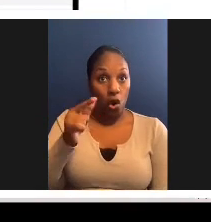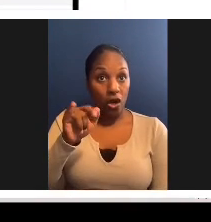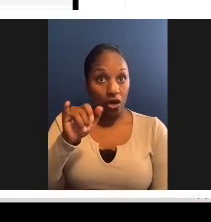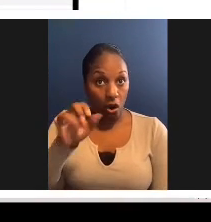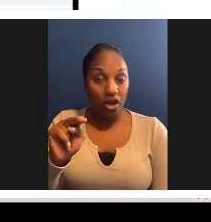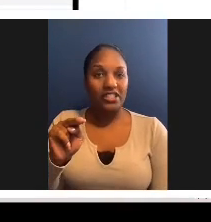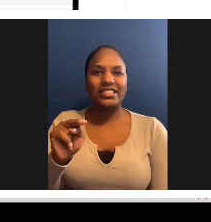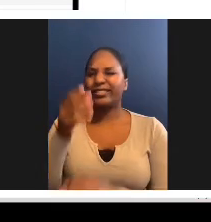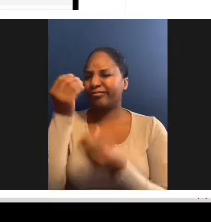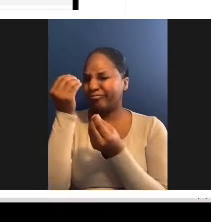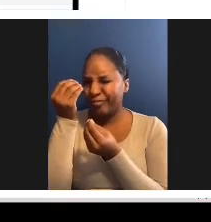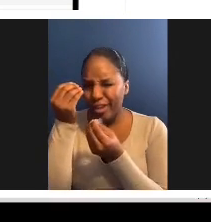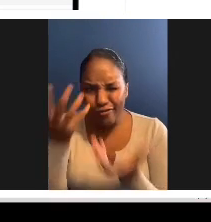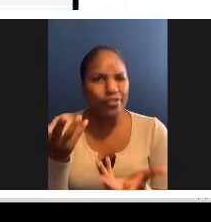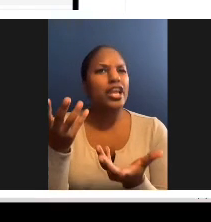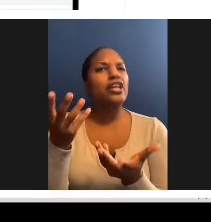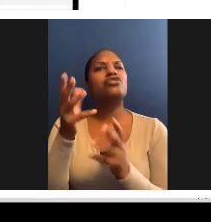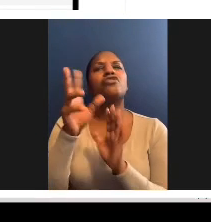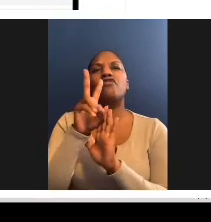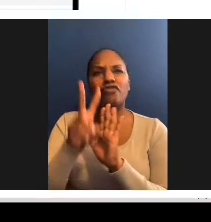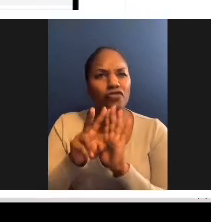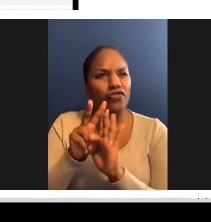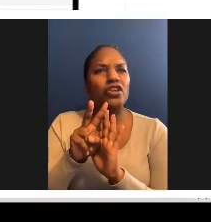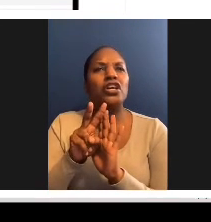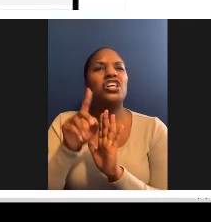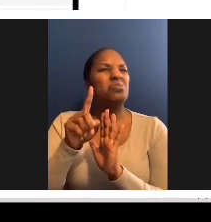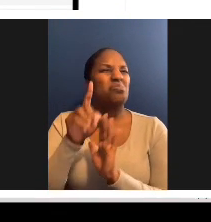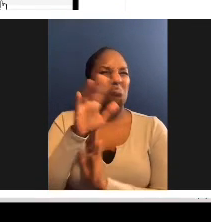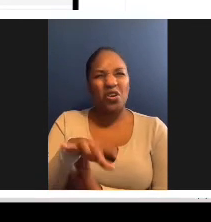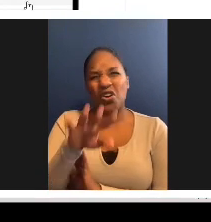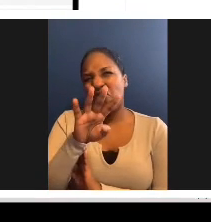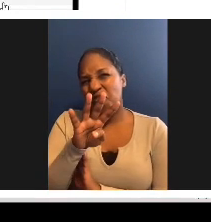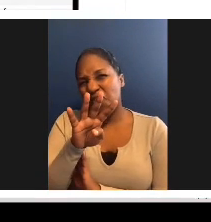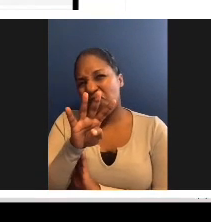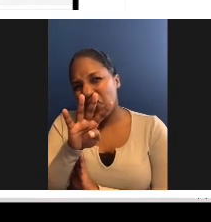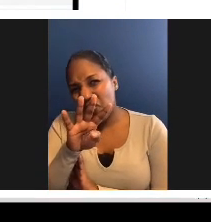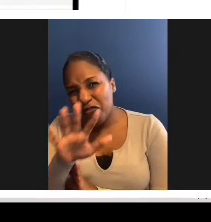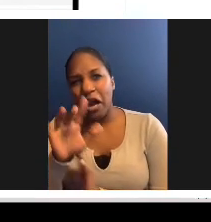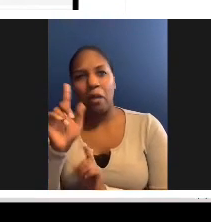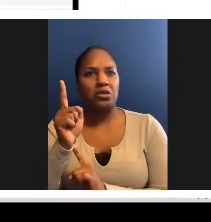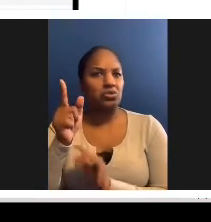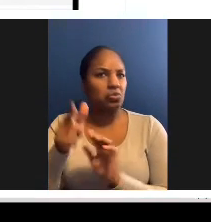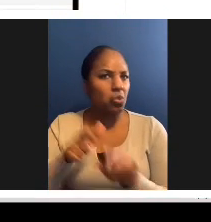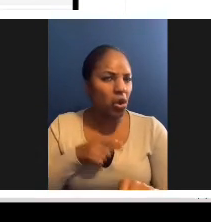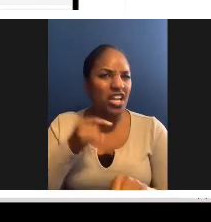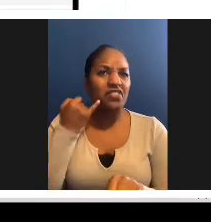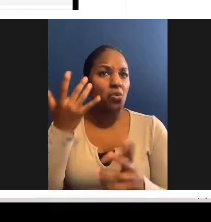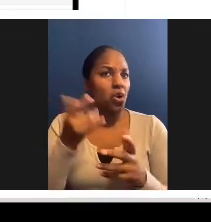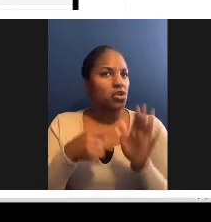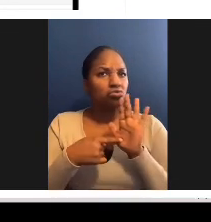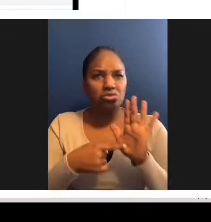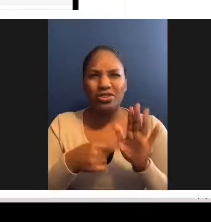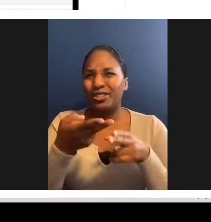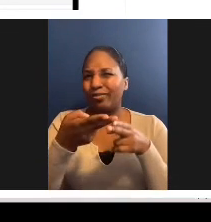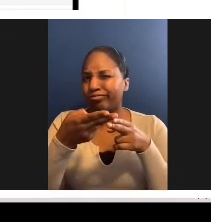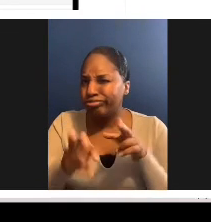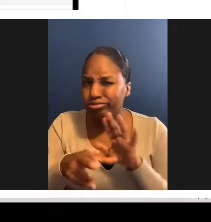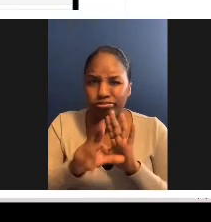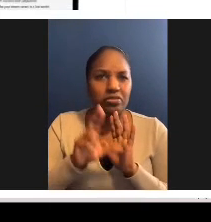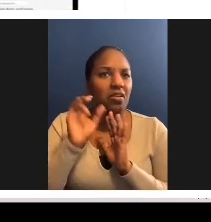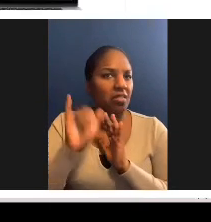informational video that you can use. It's about 4 to 5 minutes long. If you would like to just show somebody just a brief overview of